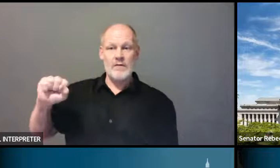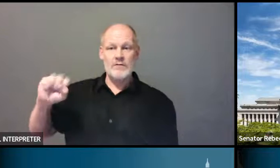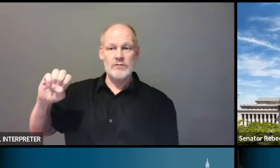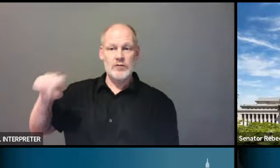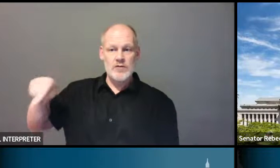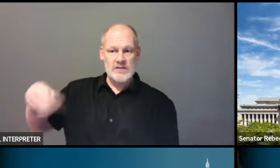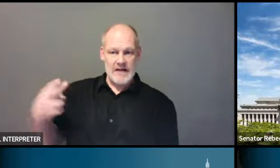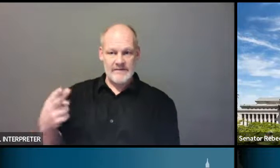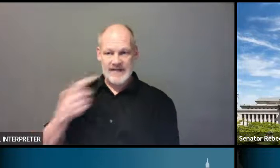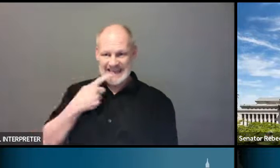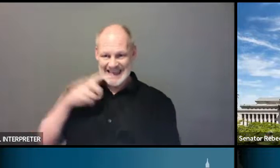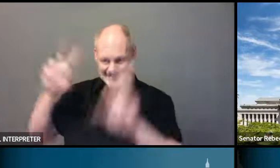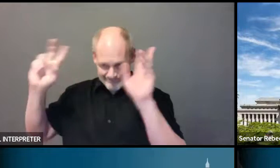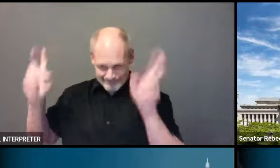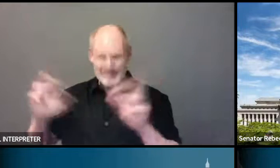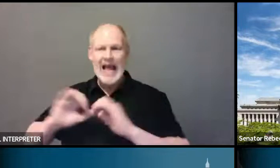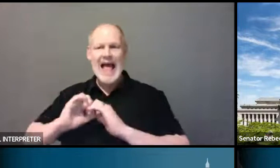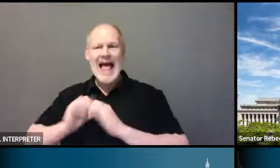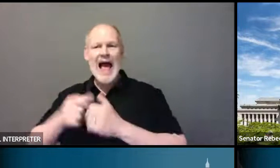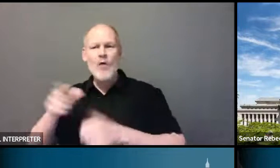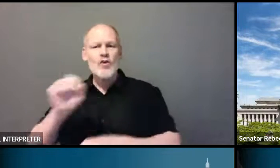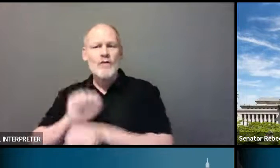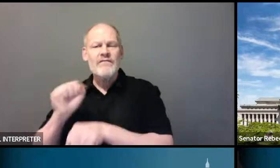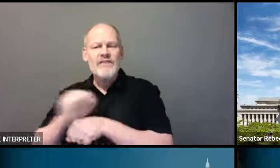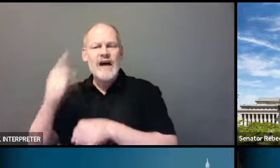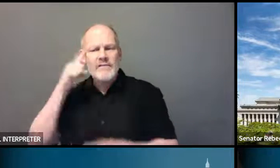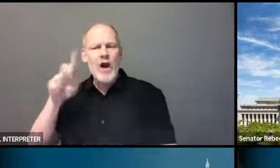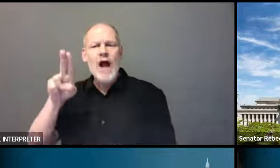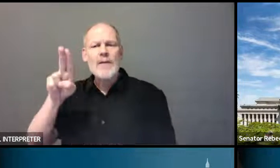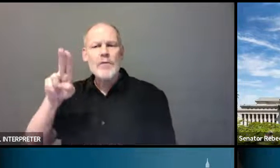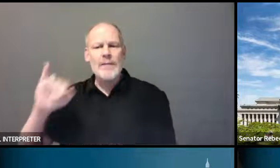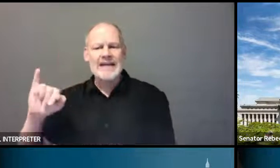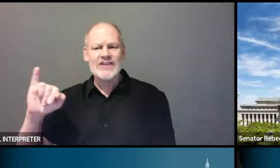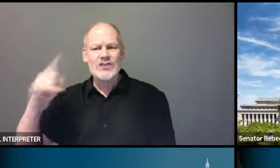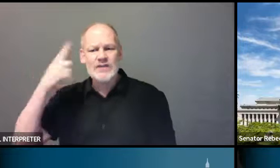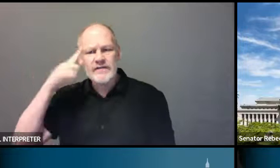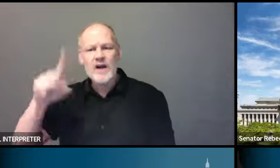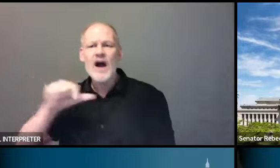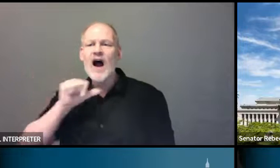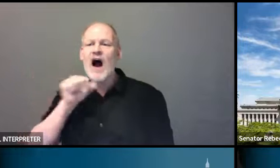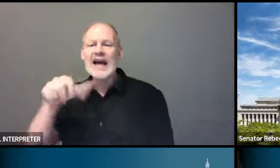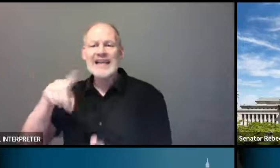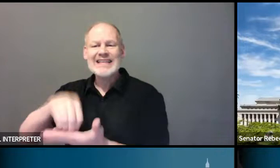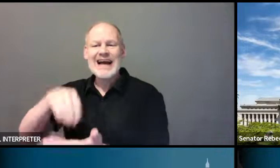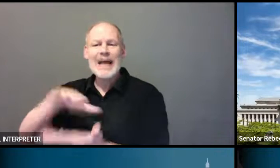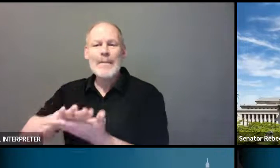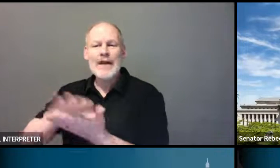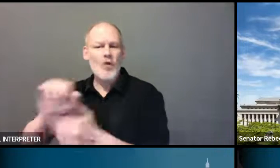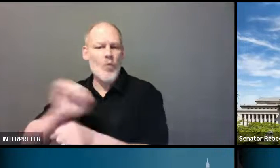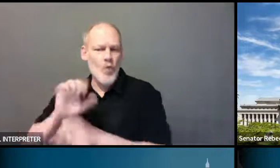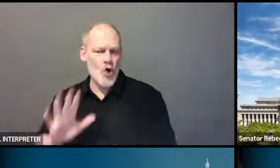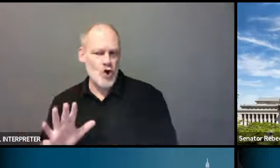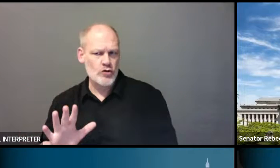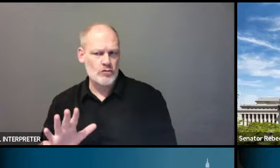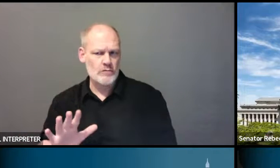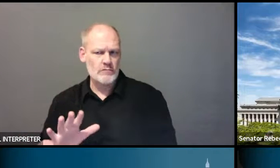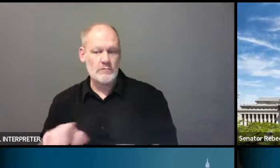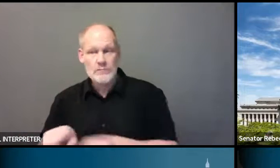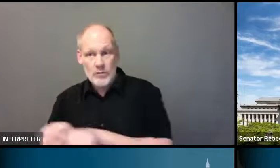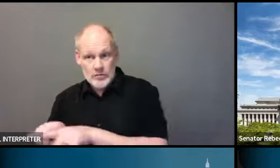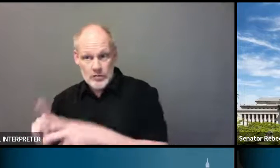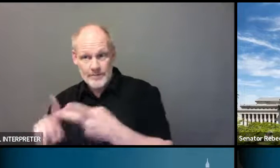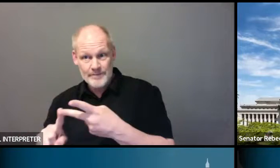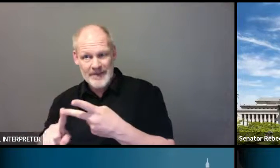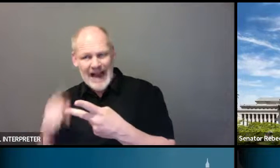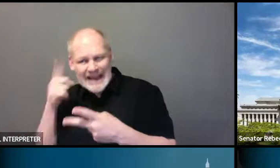is, how will you fight for unemployment insurance for undocumented workers in the next session? How is the supplemental, I think this is